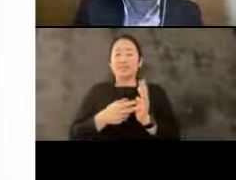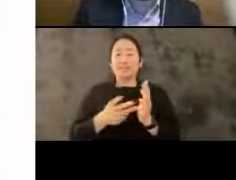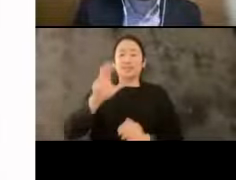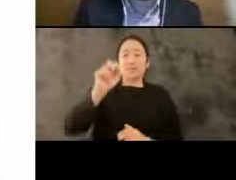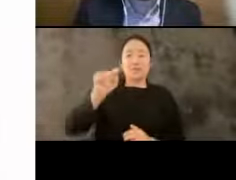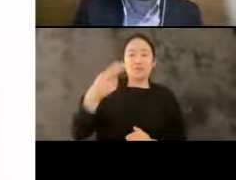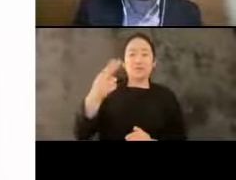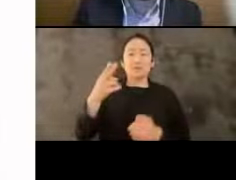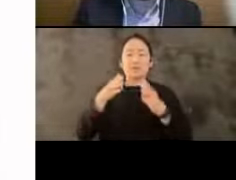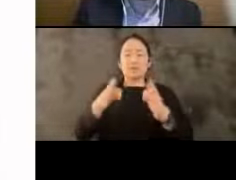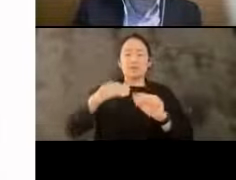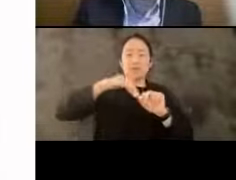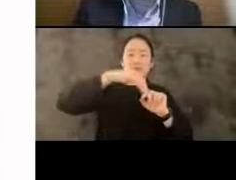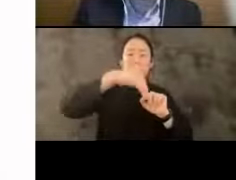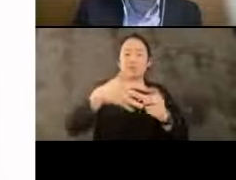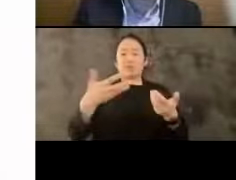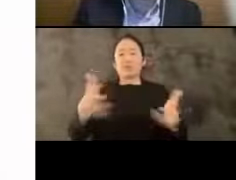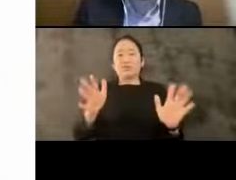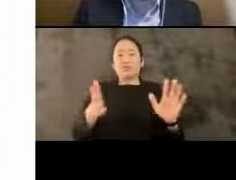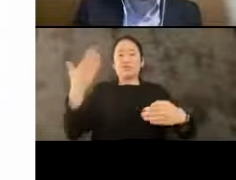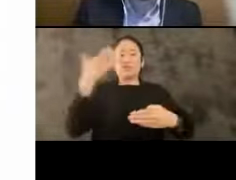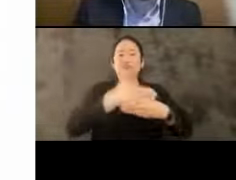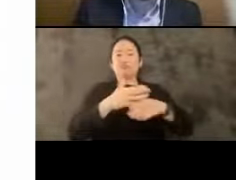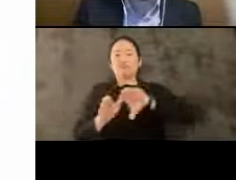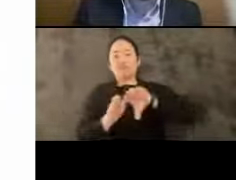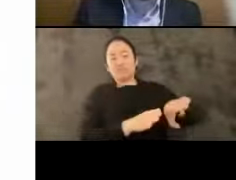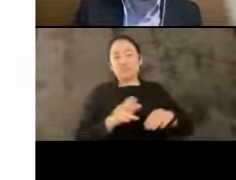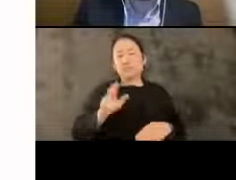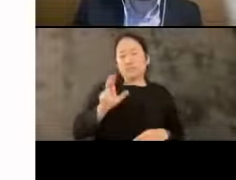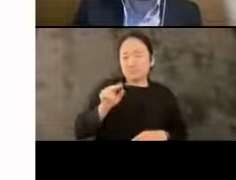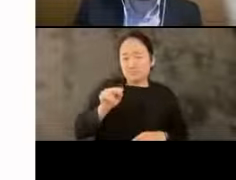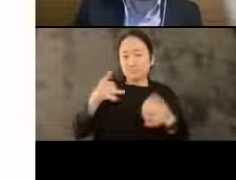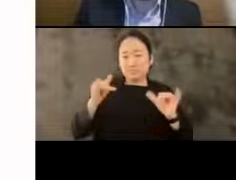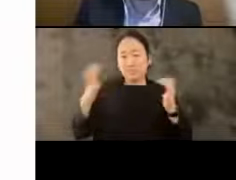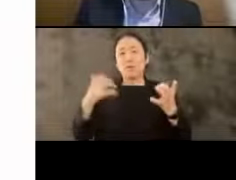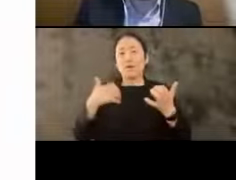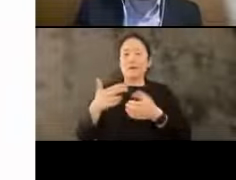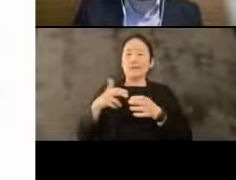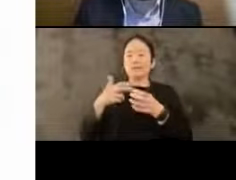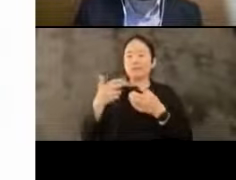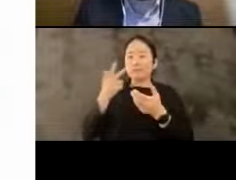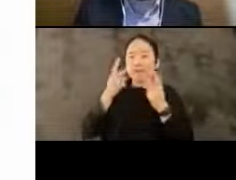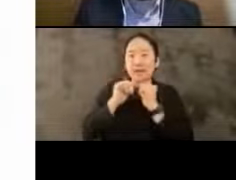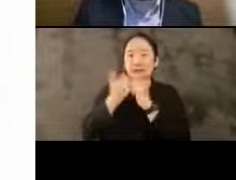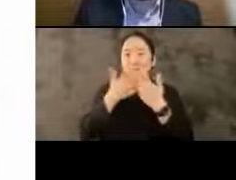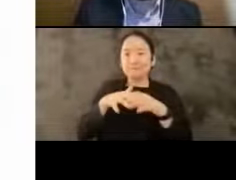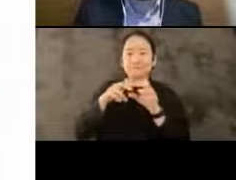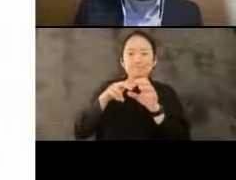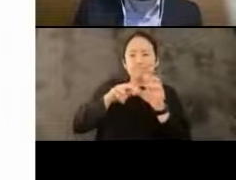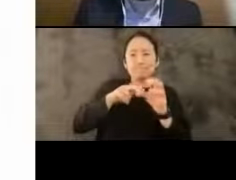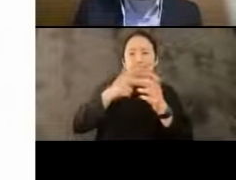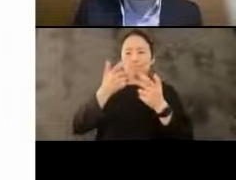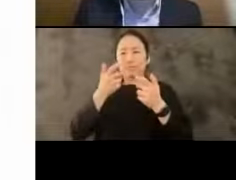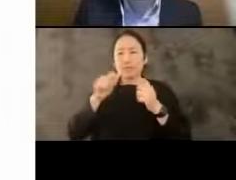used for passenger service. In fact, we are looking at including an appendix to the tier